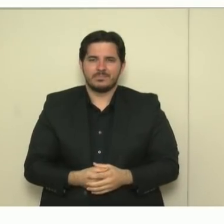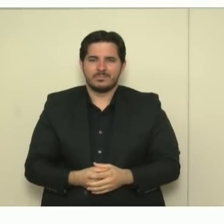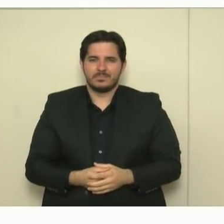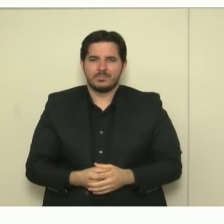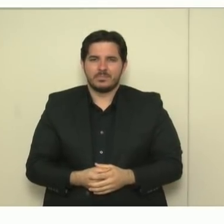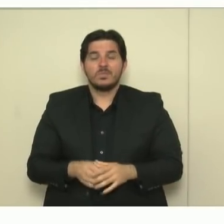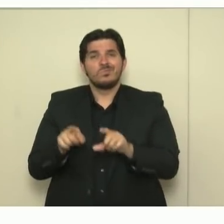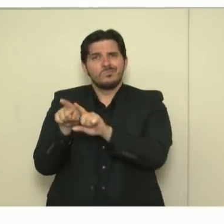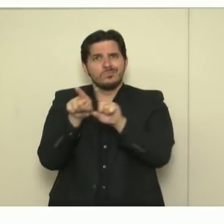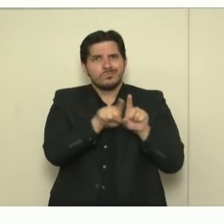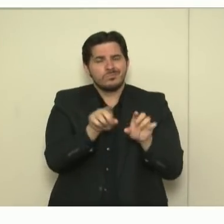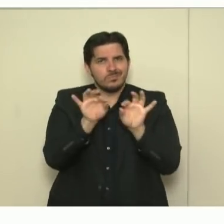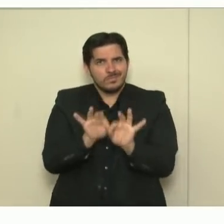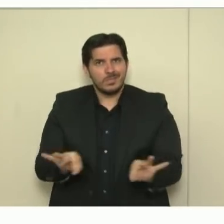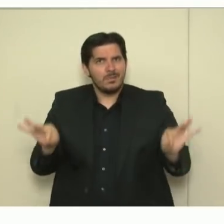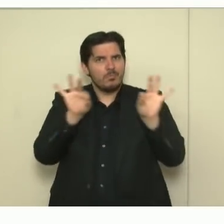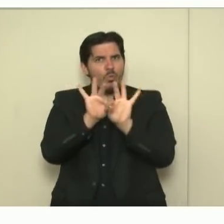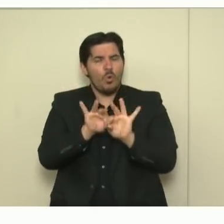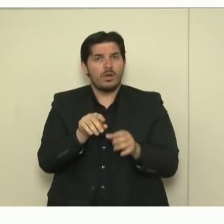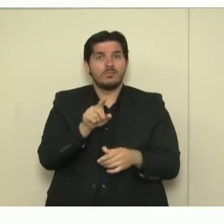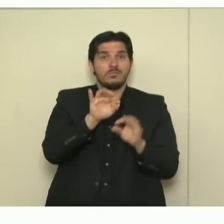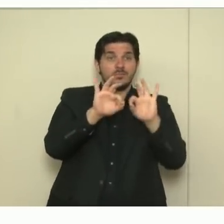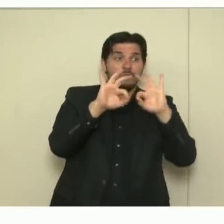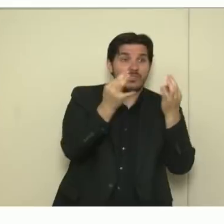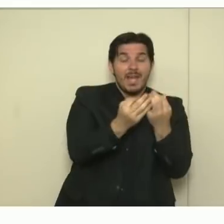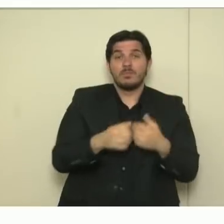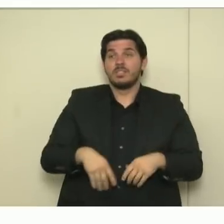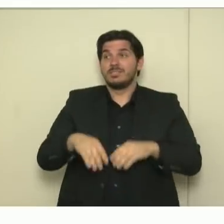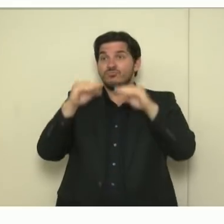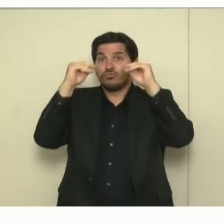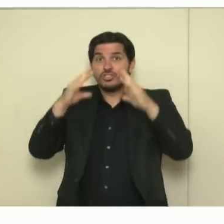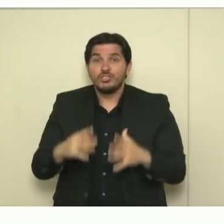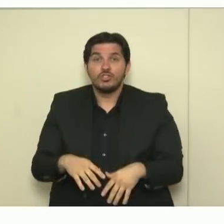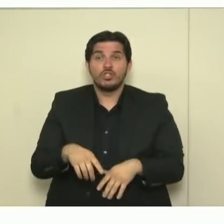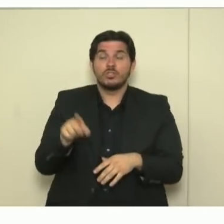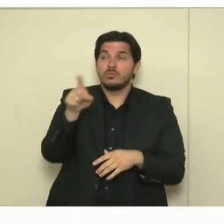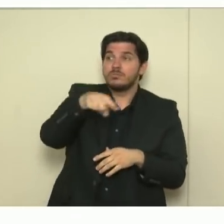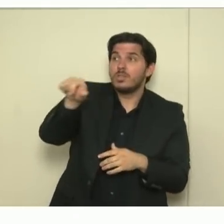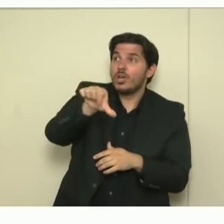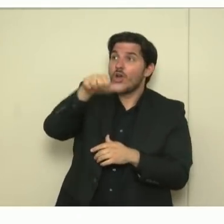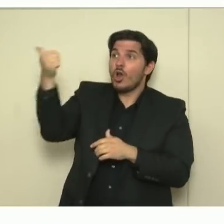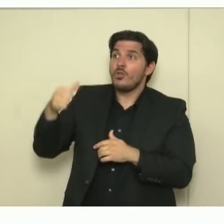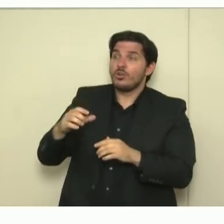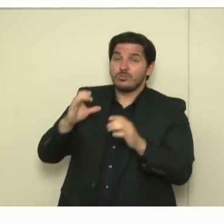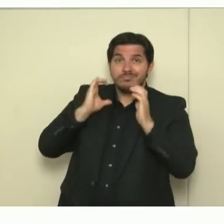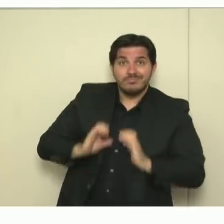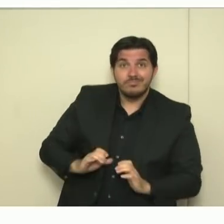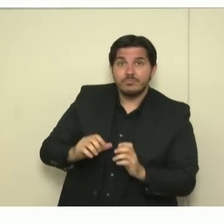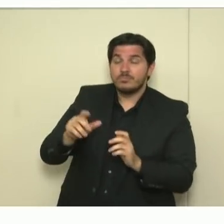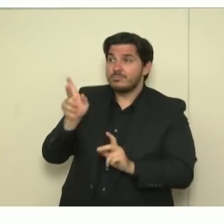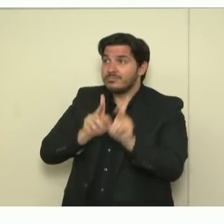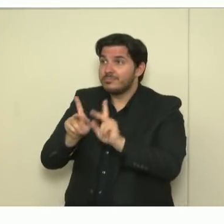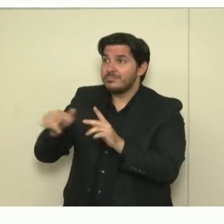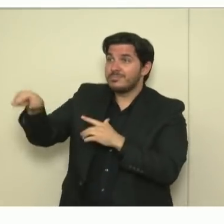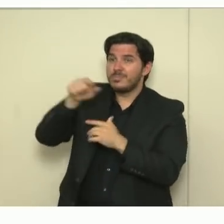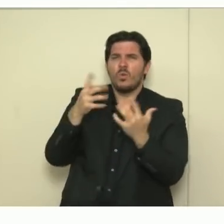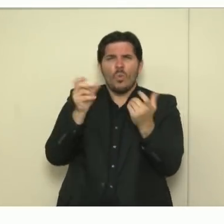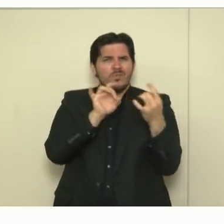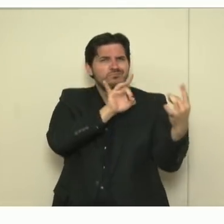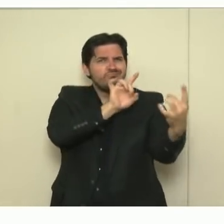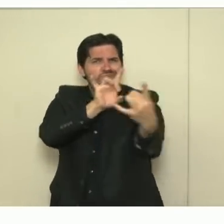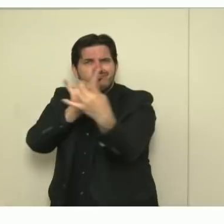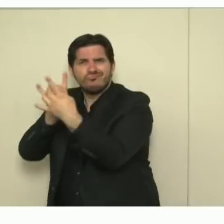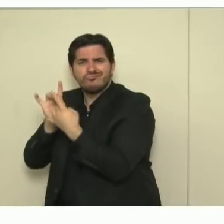feedback, both from families, from teachers, and from other stakeholders as we're reopening. So next week, we're launching our